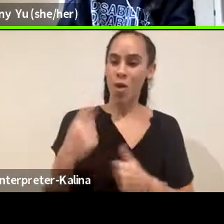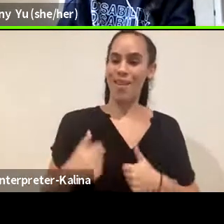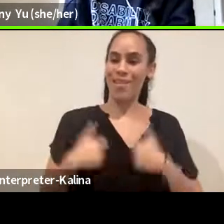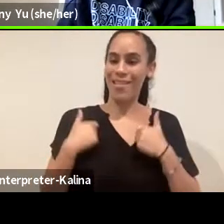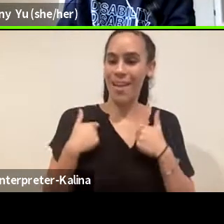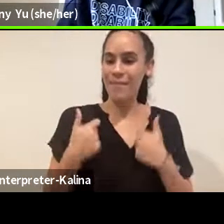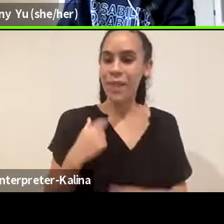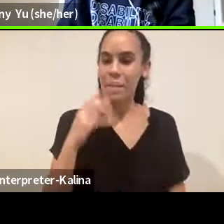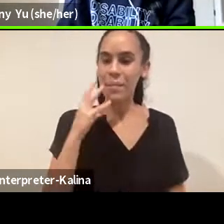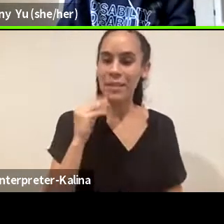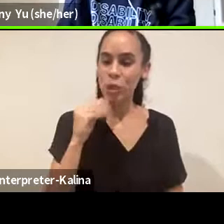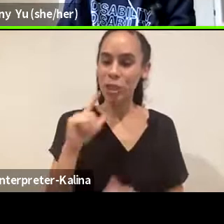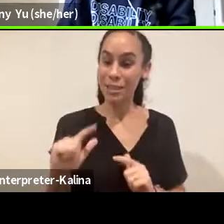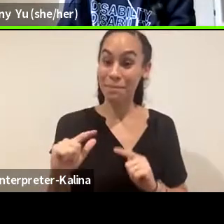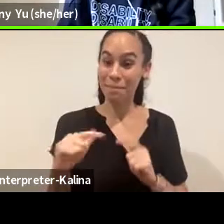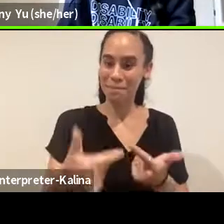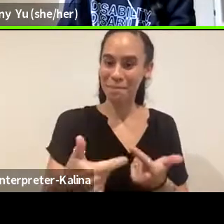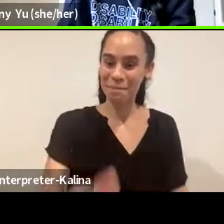experiencing.